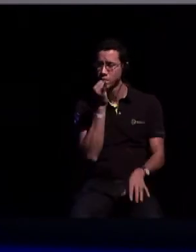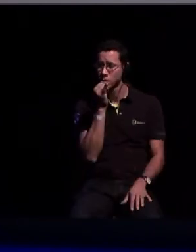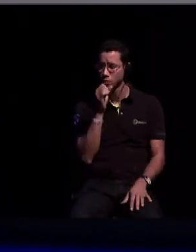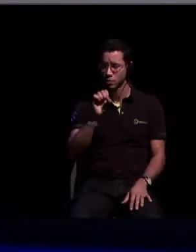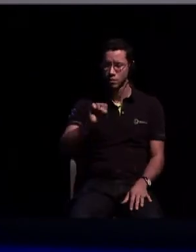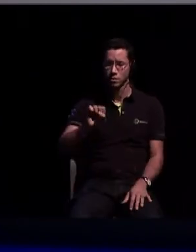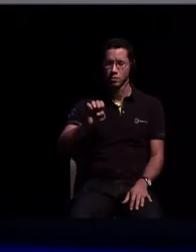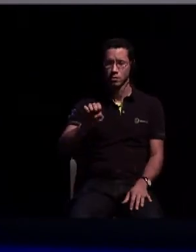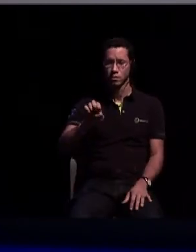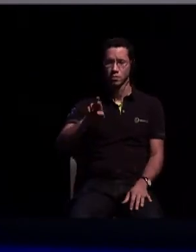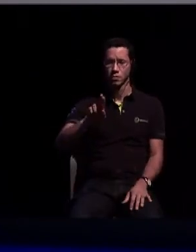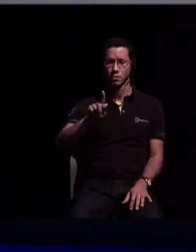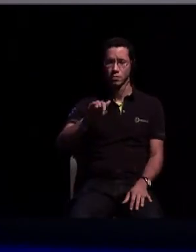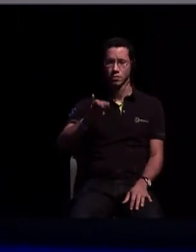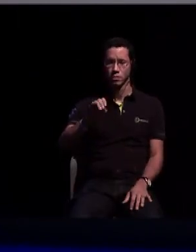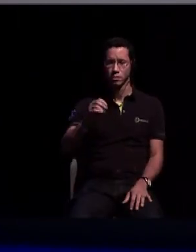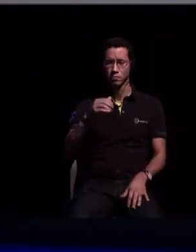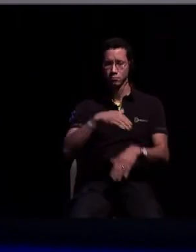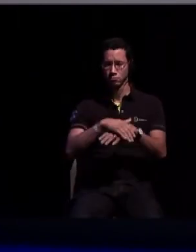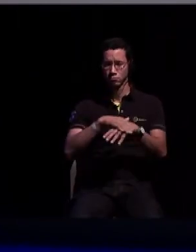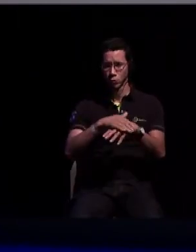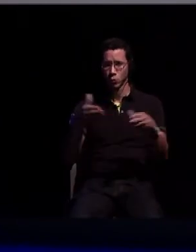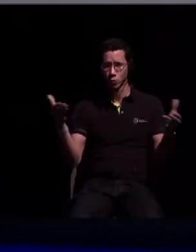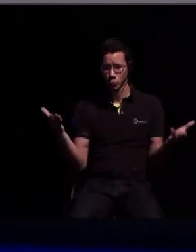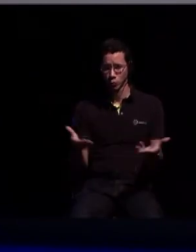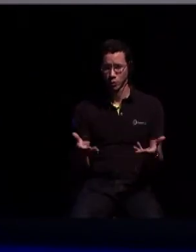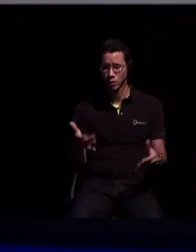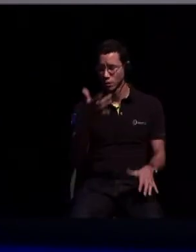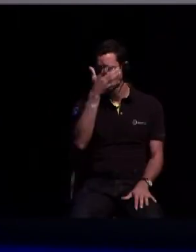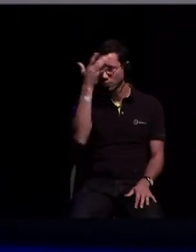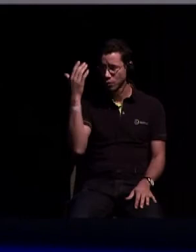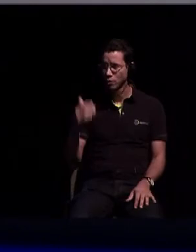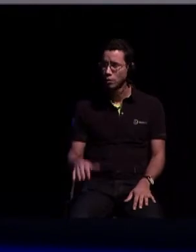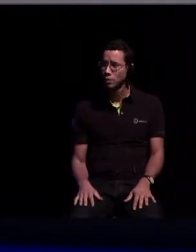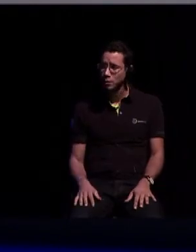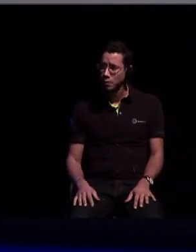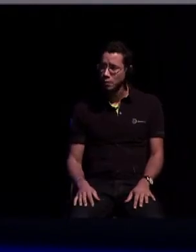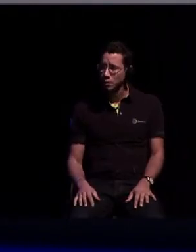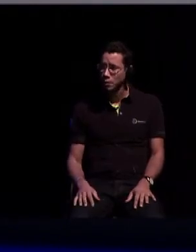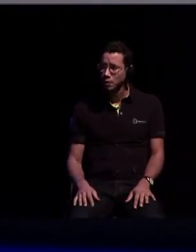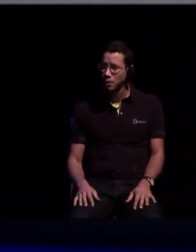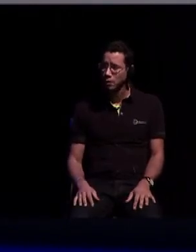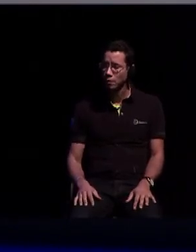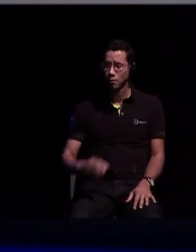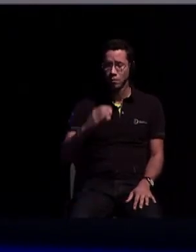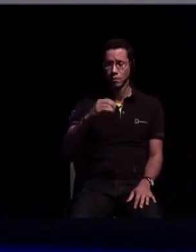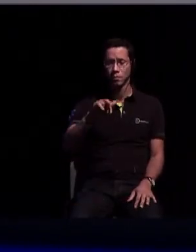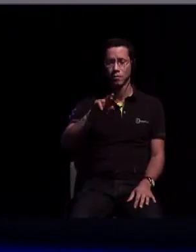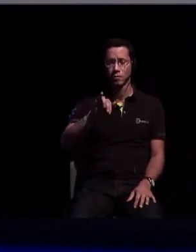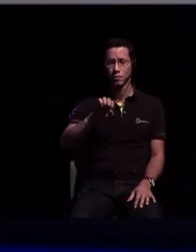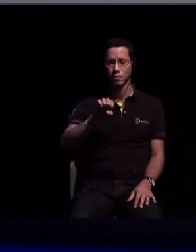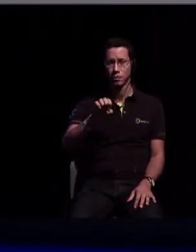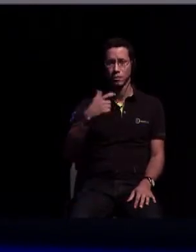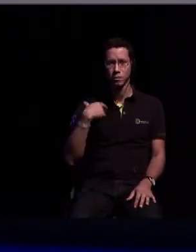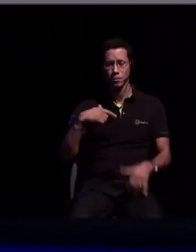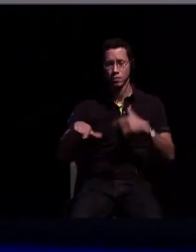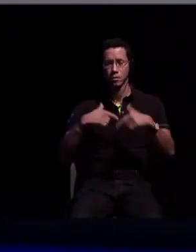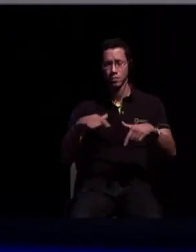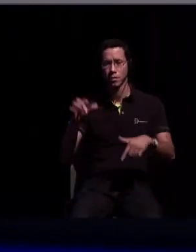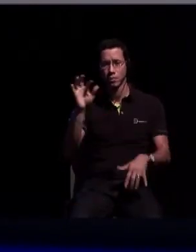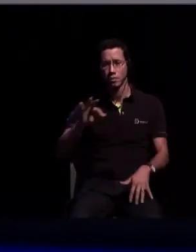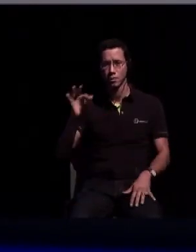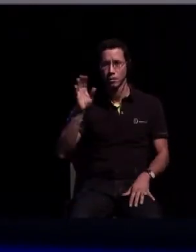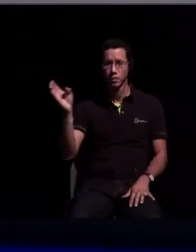at me like, oh, I can't believe you're a tourism academic. But this idea, the reason people need holidays is life is so difficult and we're